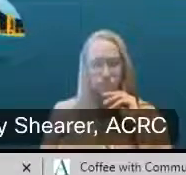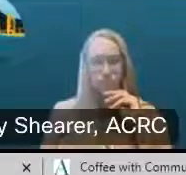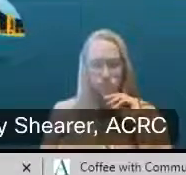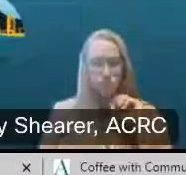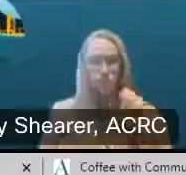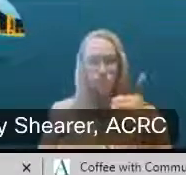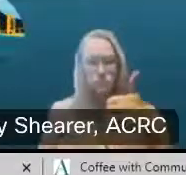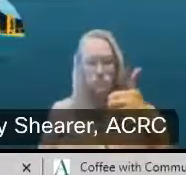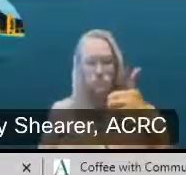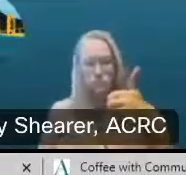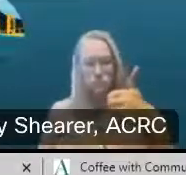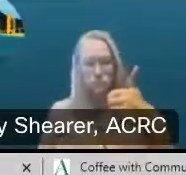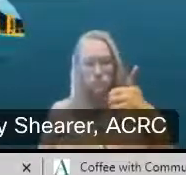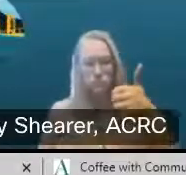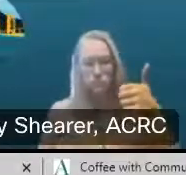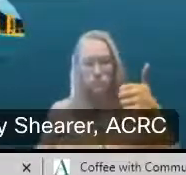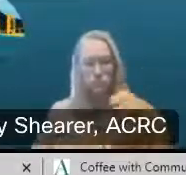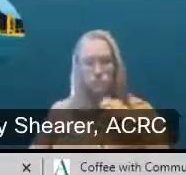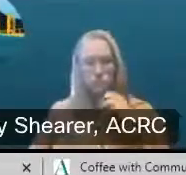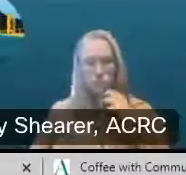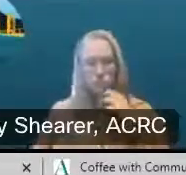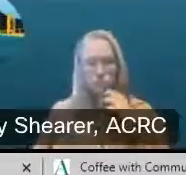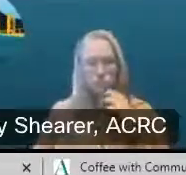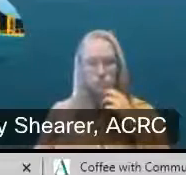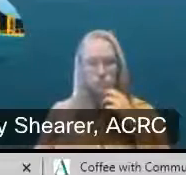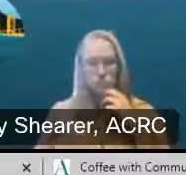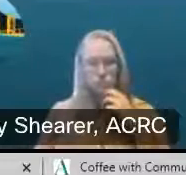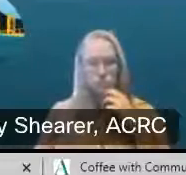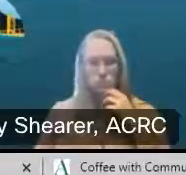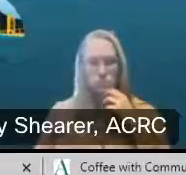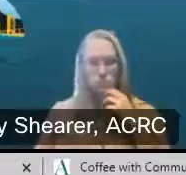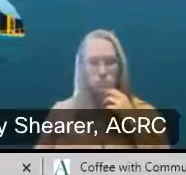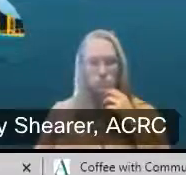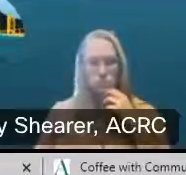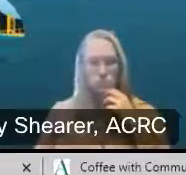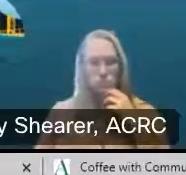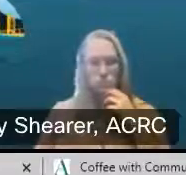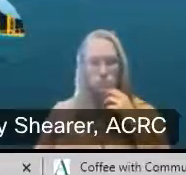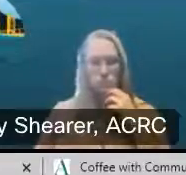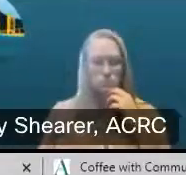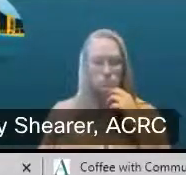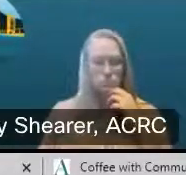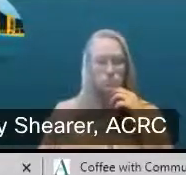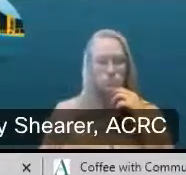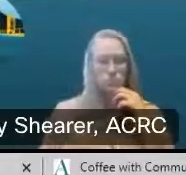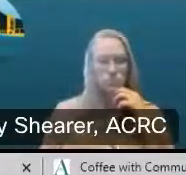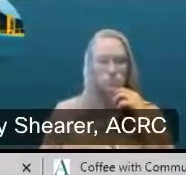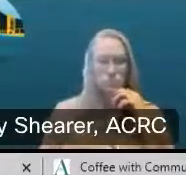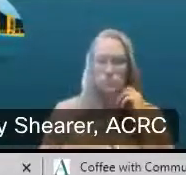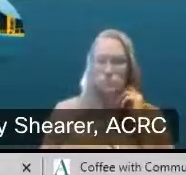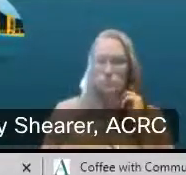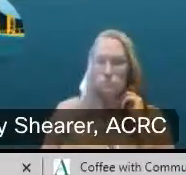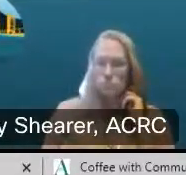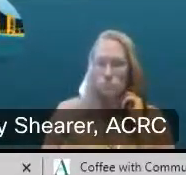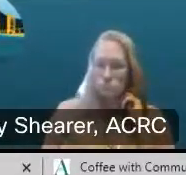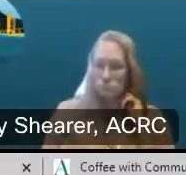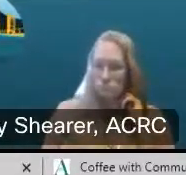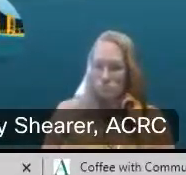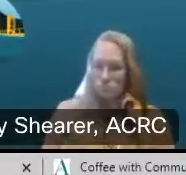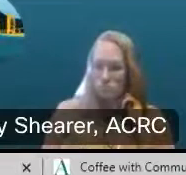things like that, we would also make available to you all as well. And so I just want to verify that folks are seeing the